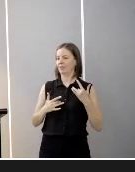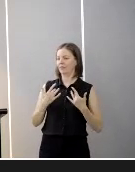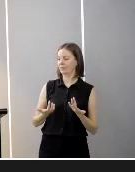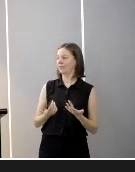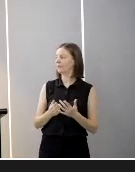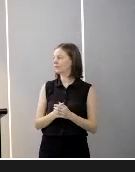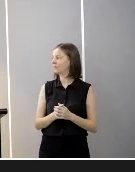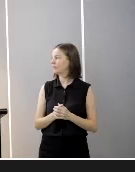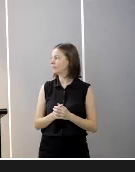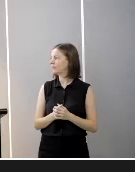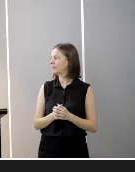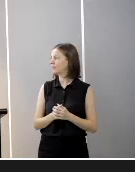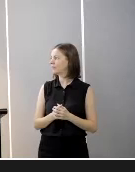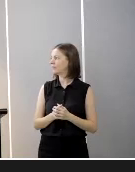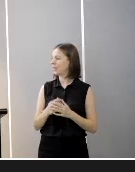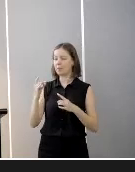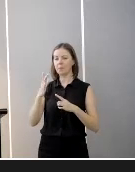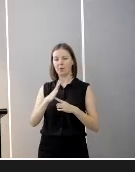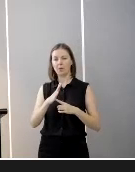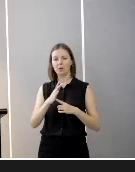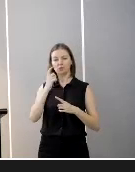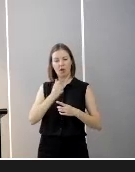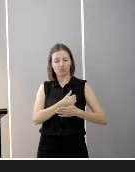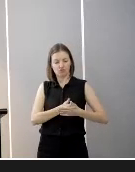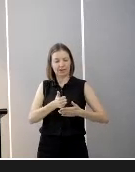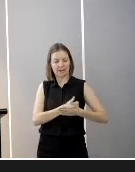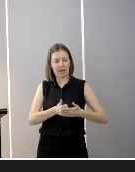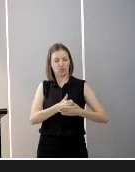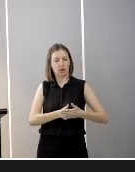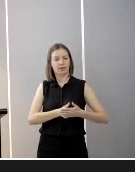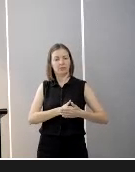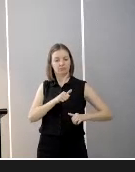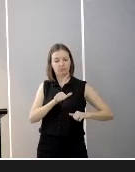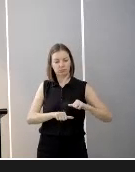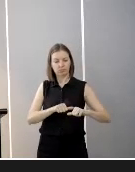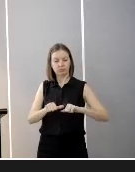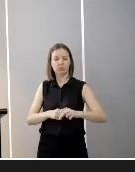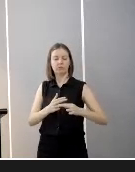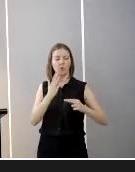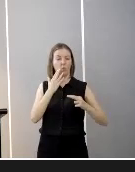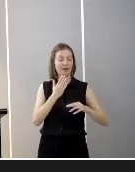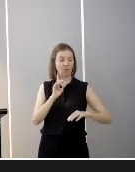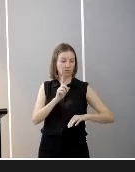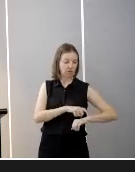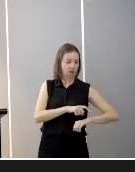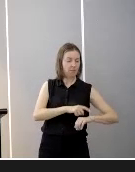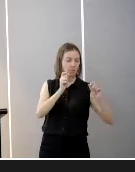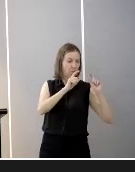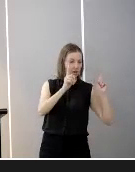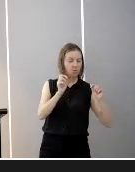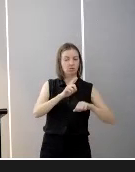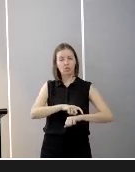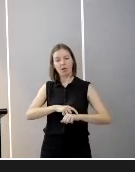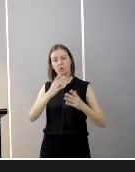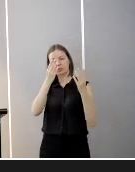important to, as best we can, keep a really regular sleep-wake schedule. And we think the most important thing is